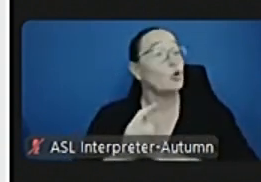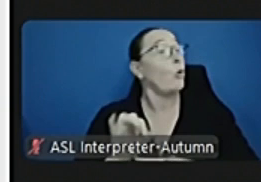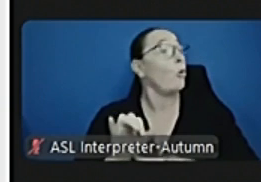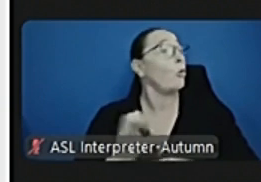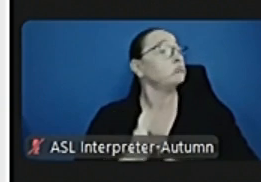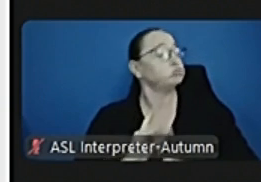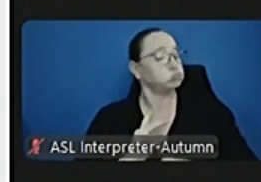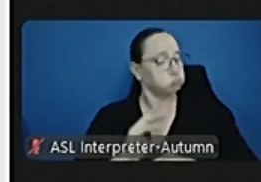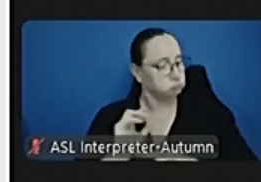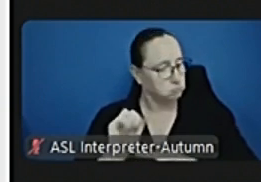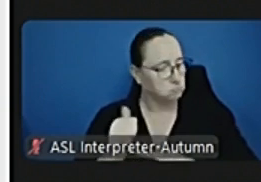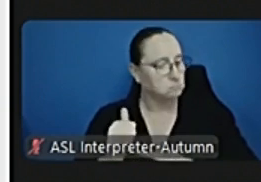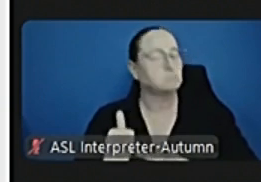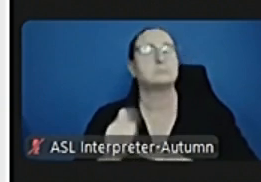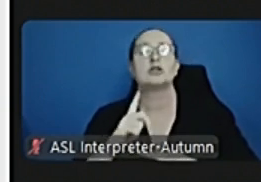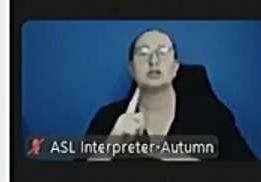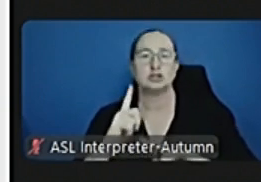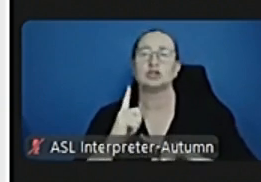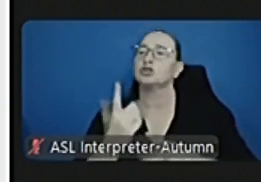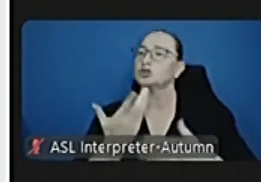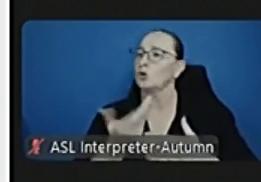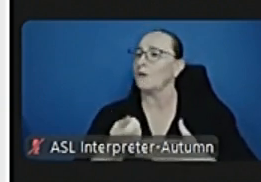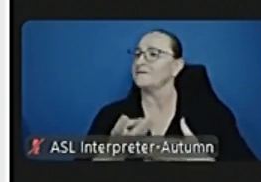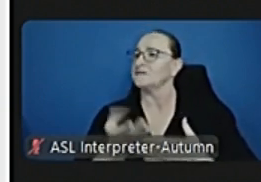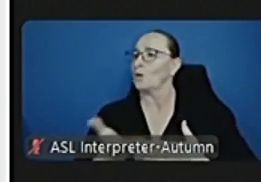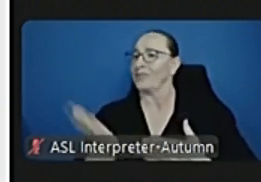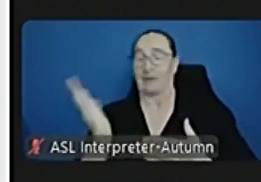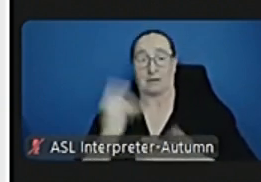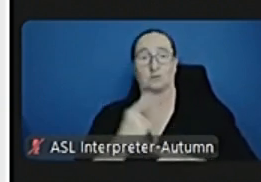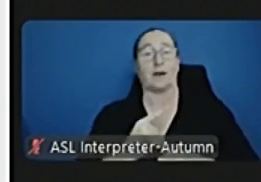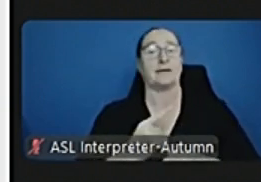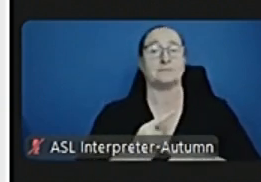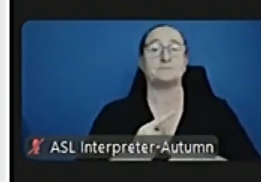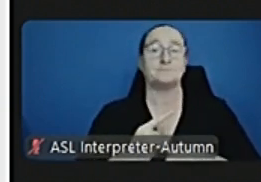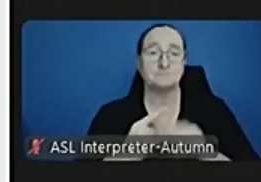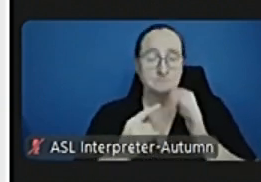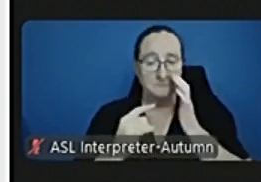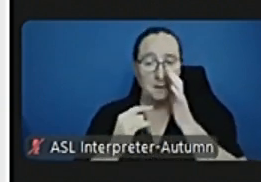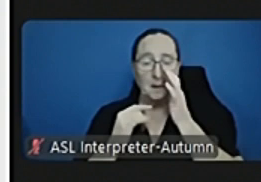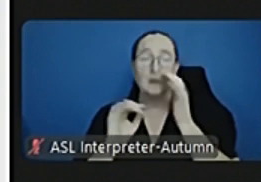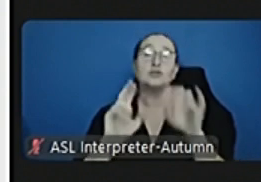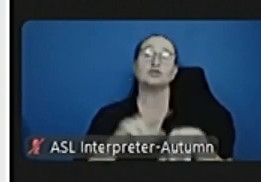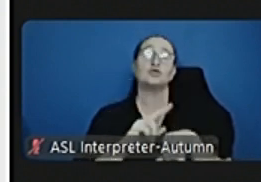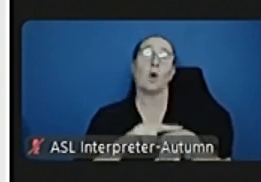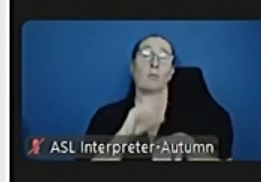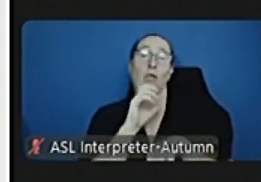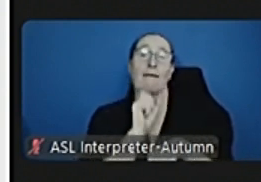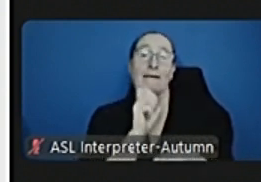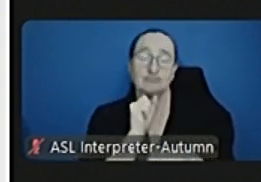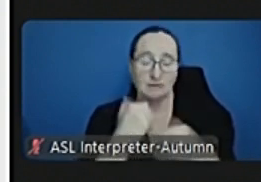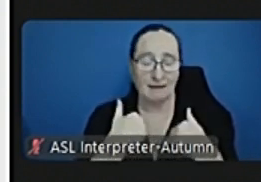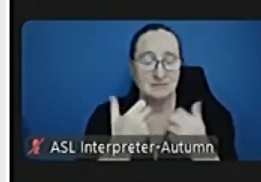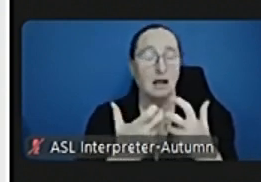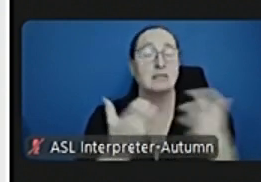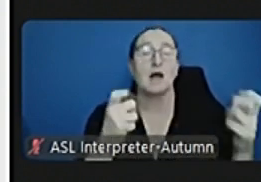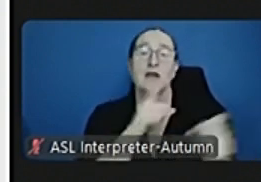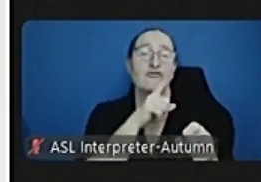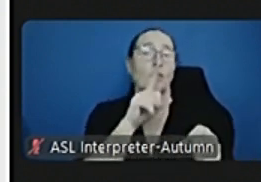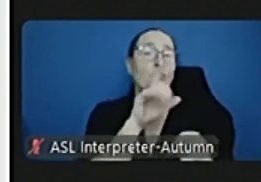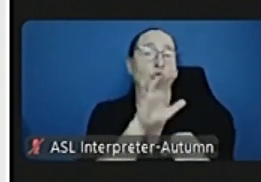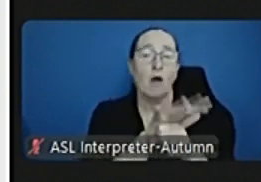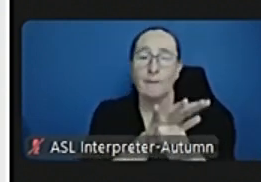good. So take away some things, right? That, normal aging has a lot of promises in terms